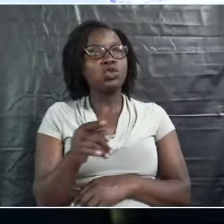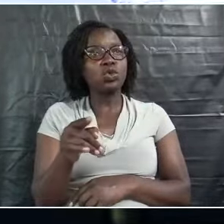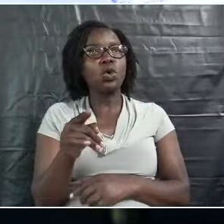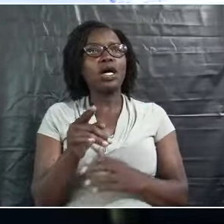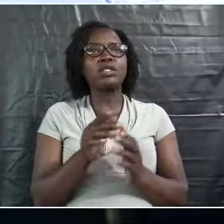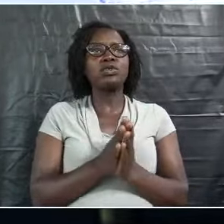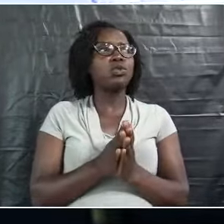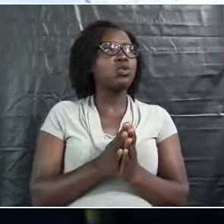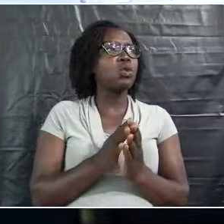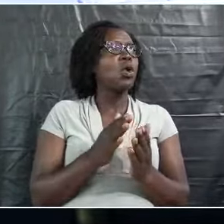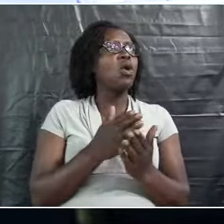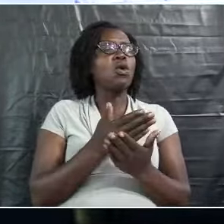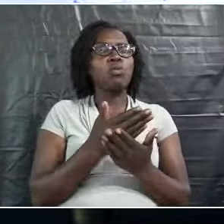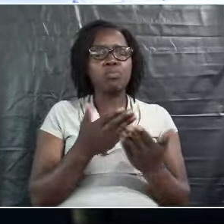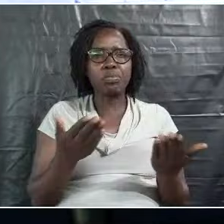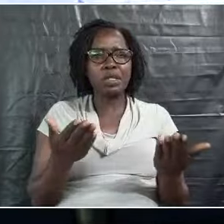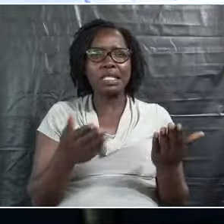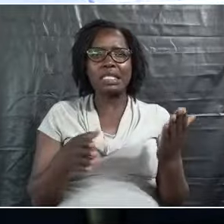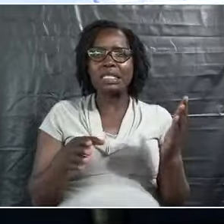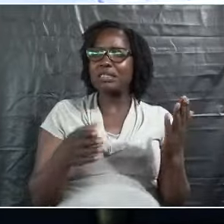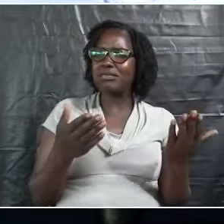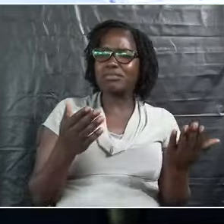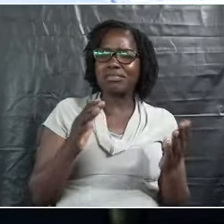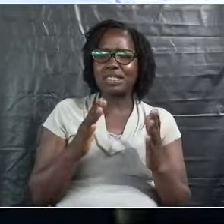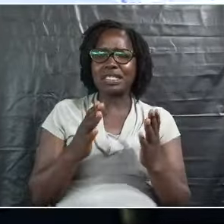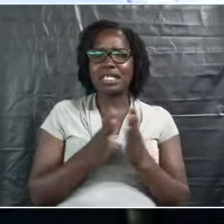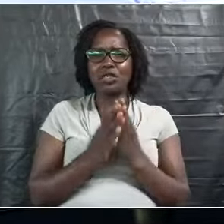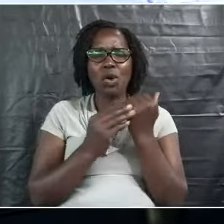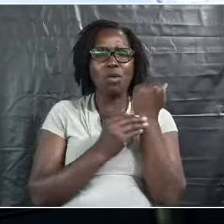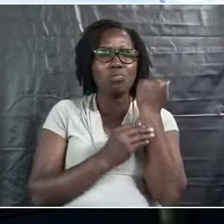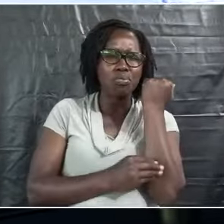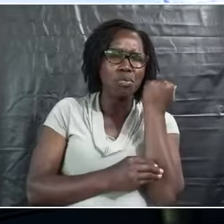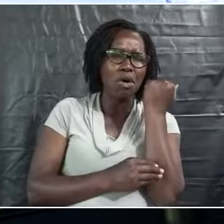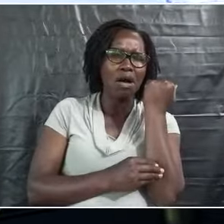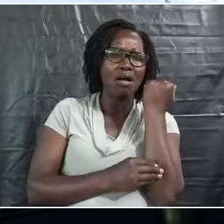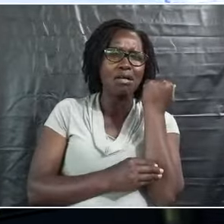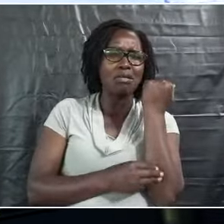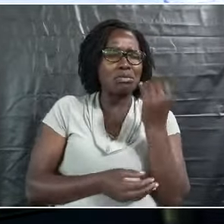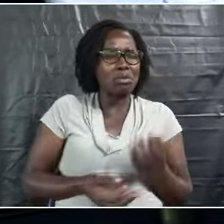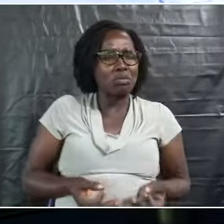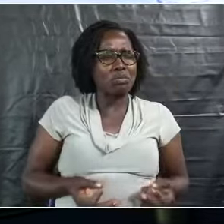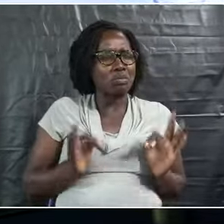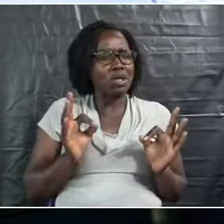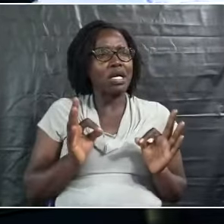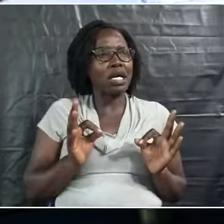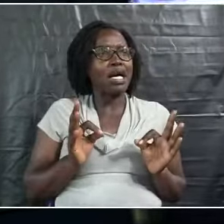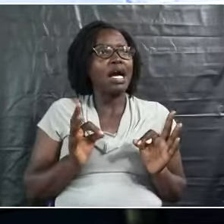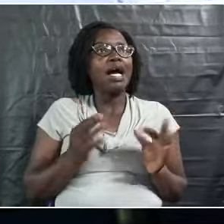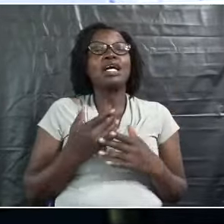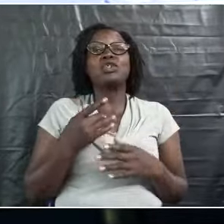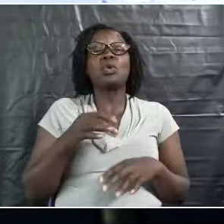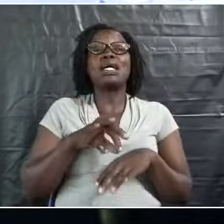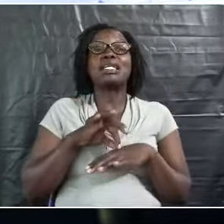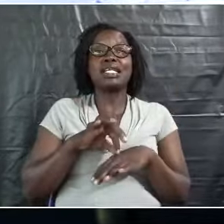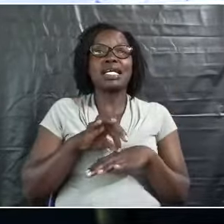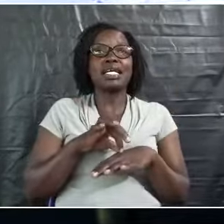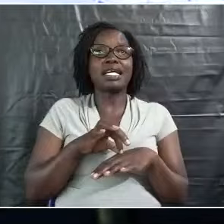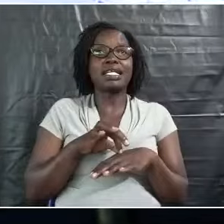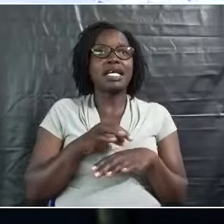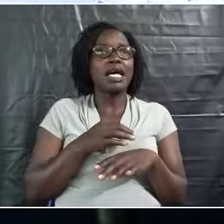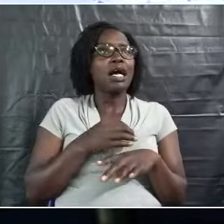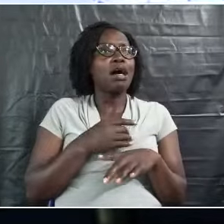pitied because you are poor, you are wretched, you are blind, and you are naked. Now, one